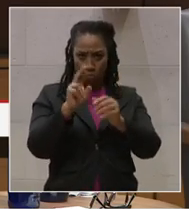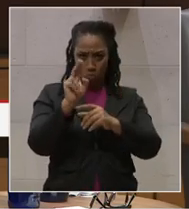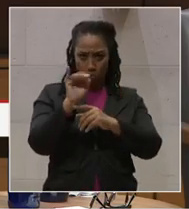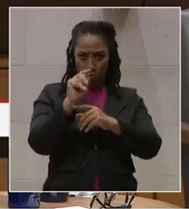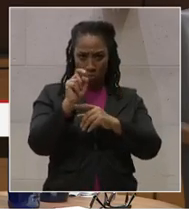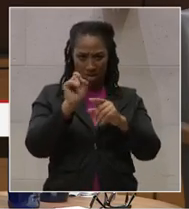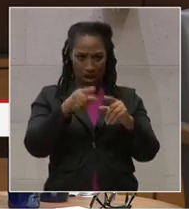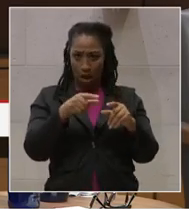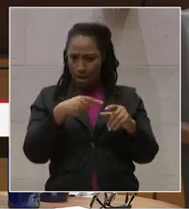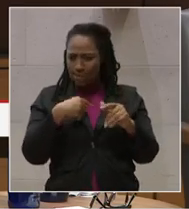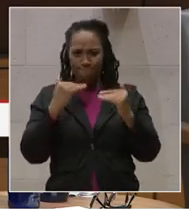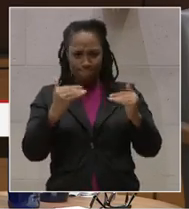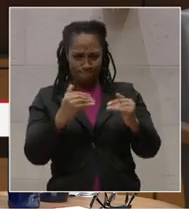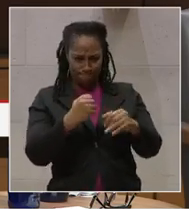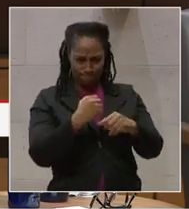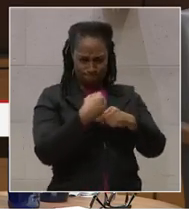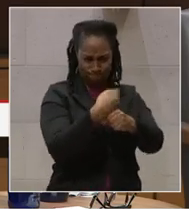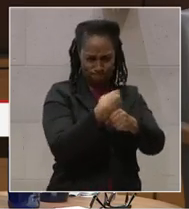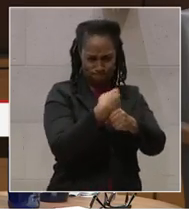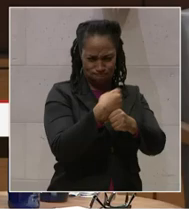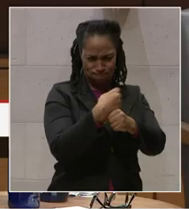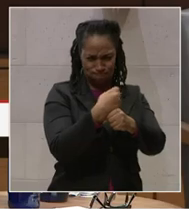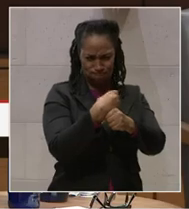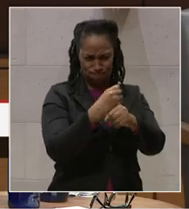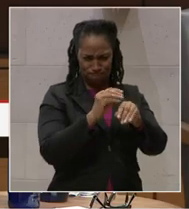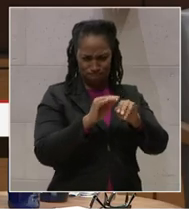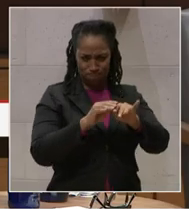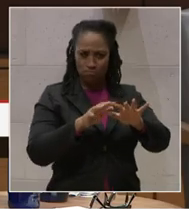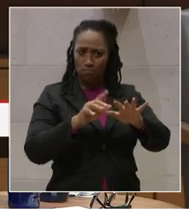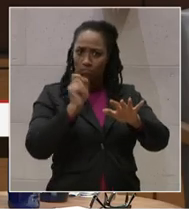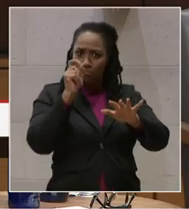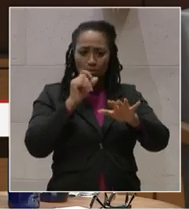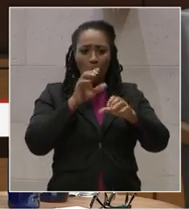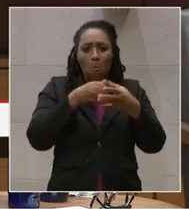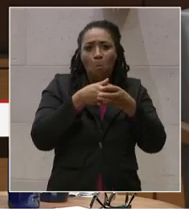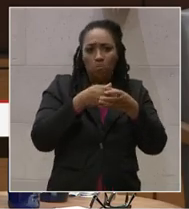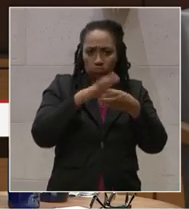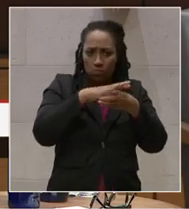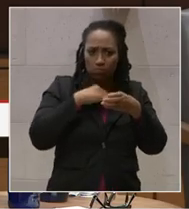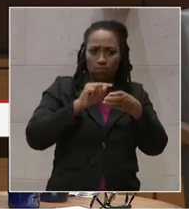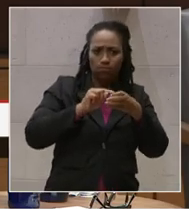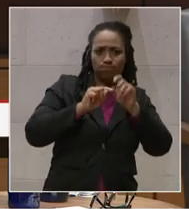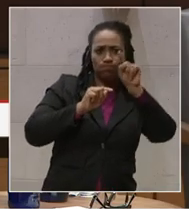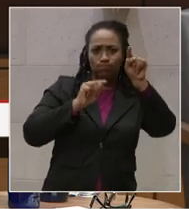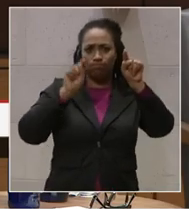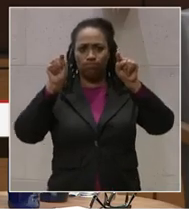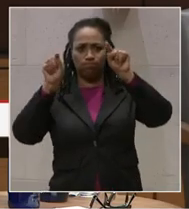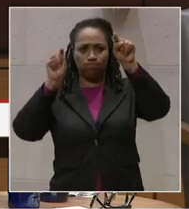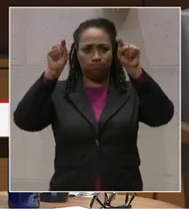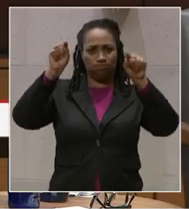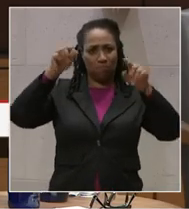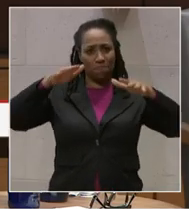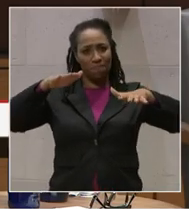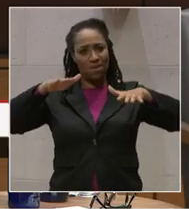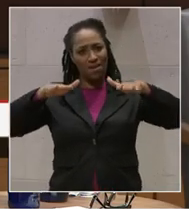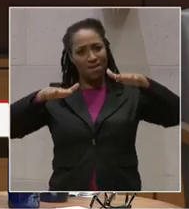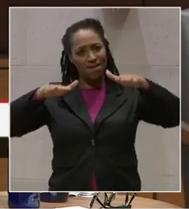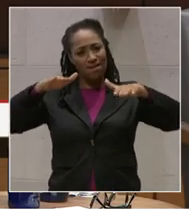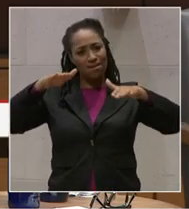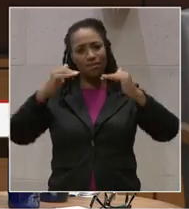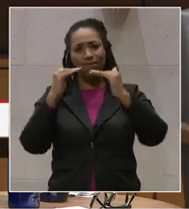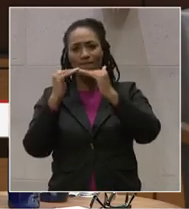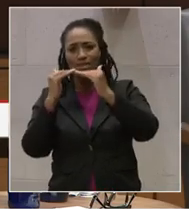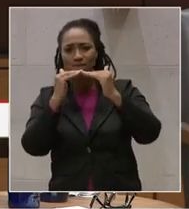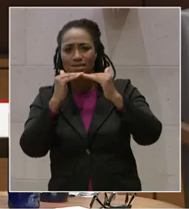goals that would steer us in a better direction where there was a fairer and more equal distribution